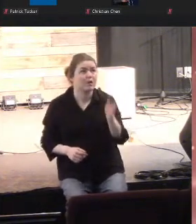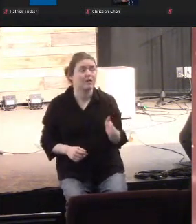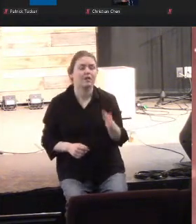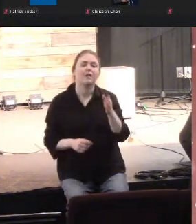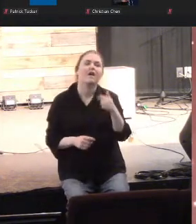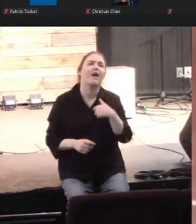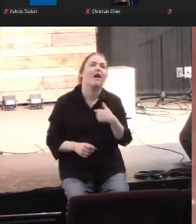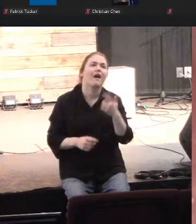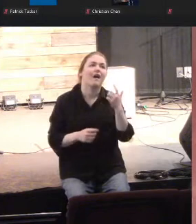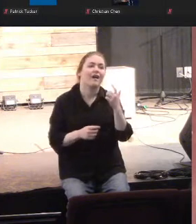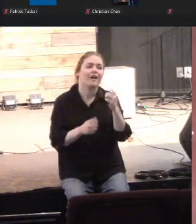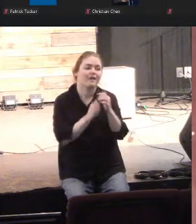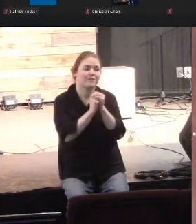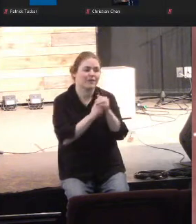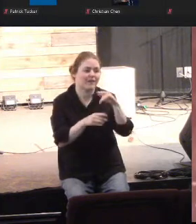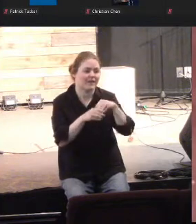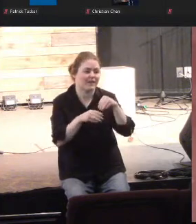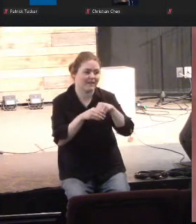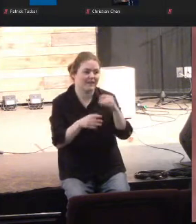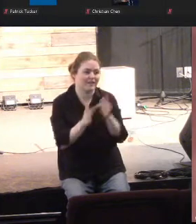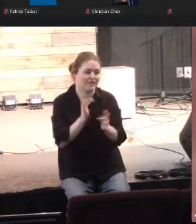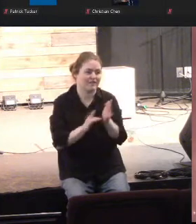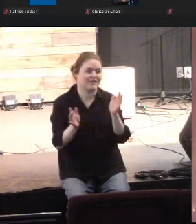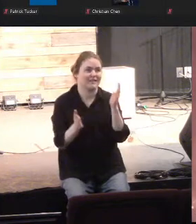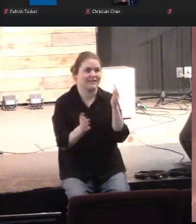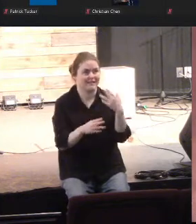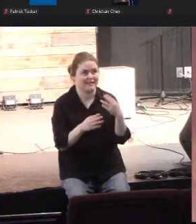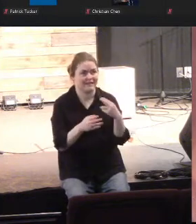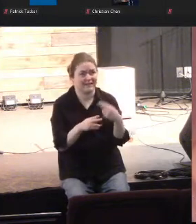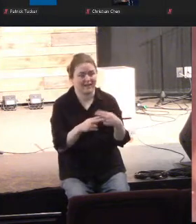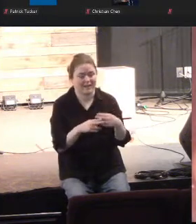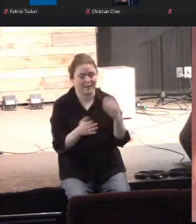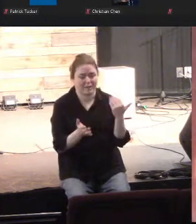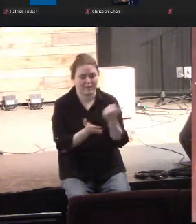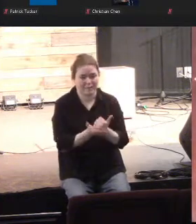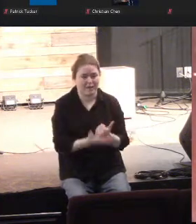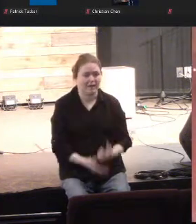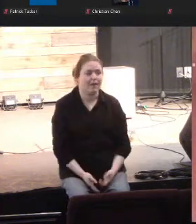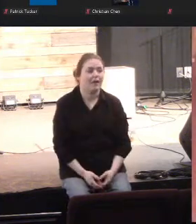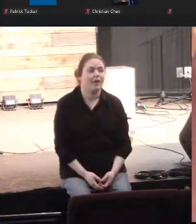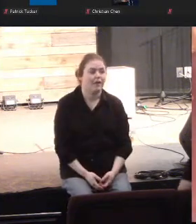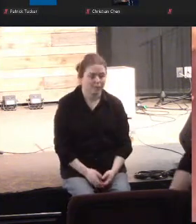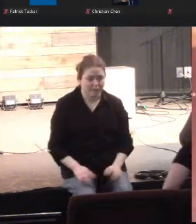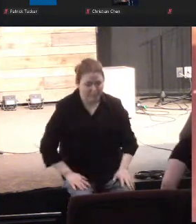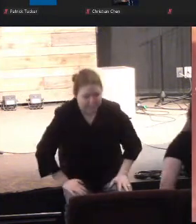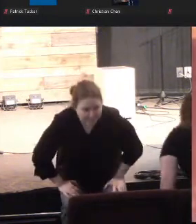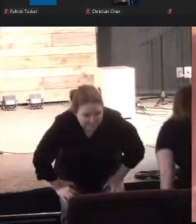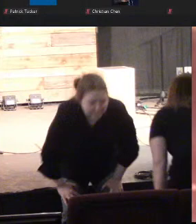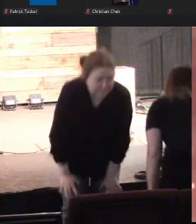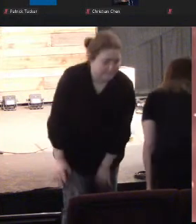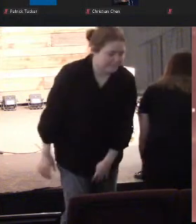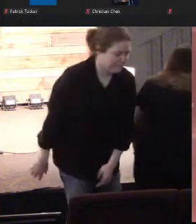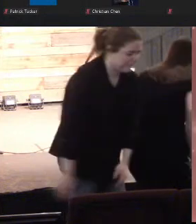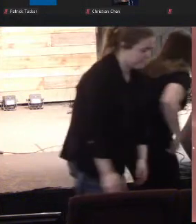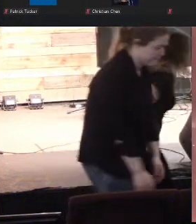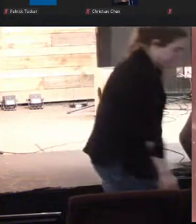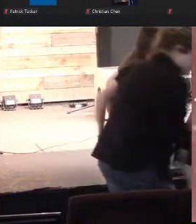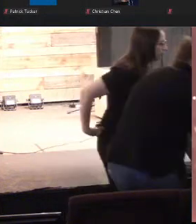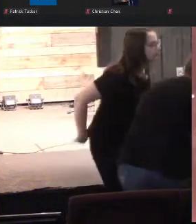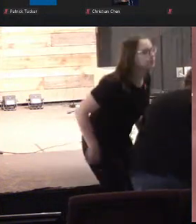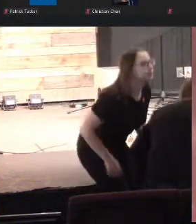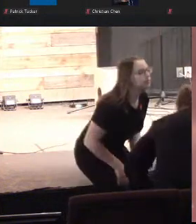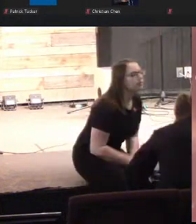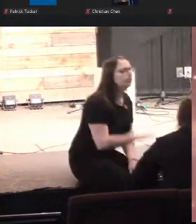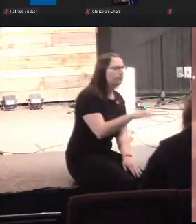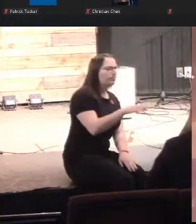we pray. Amen. Amen. Amen. So, you know, there